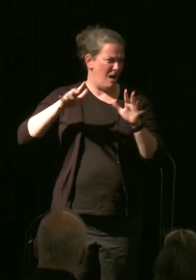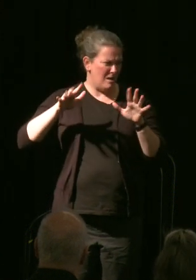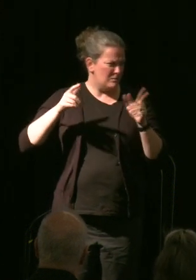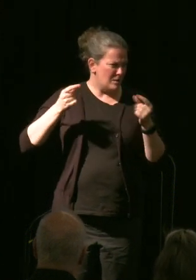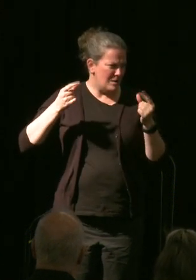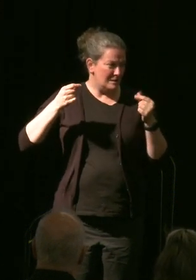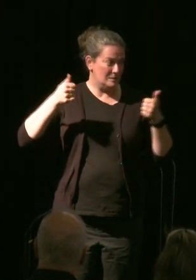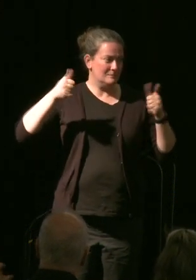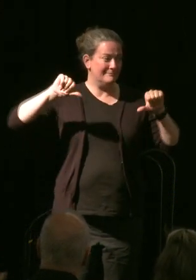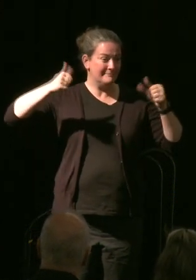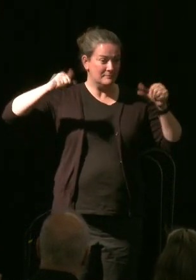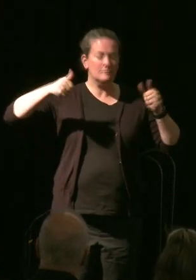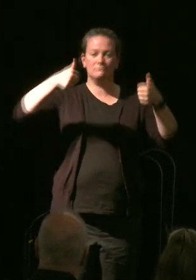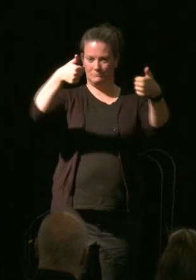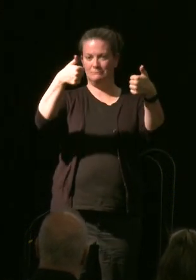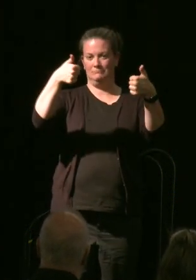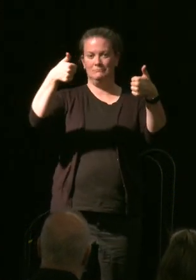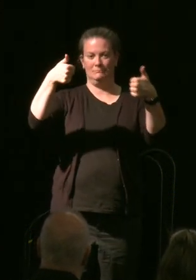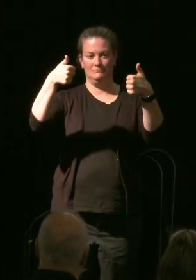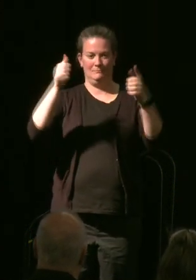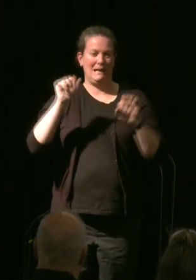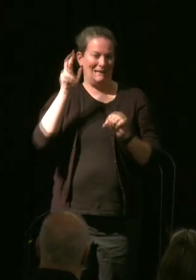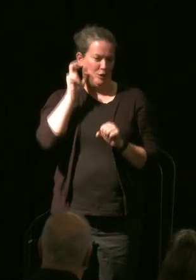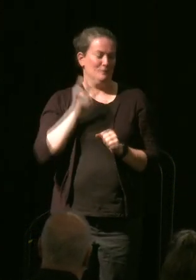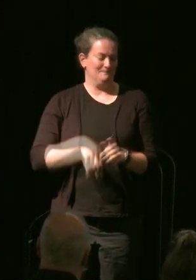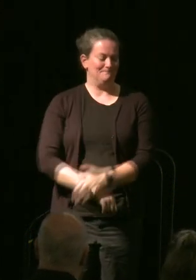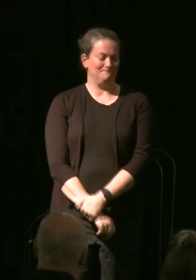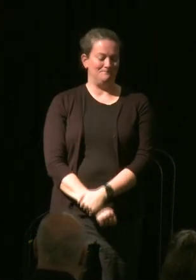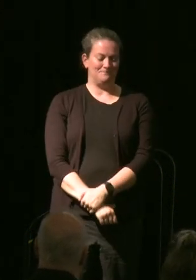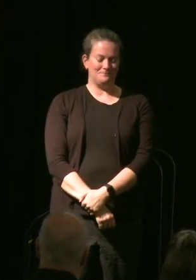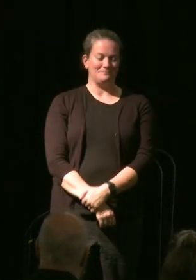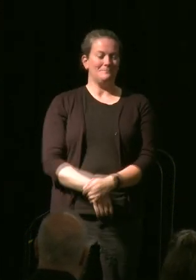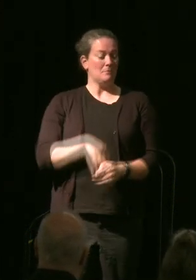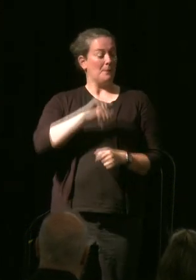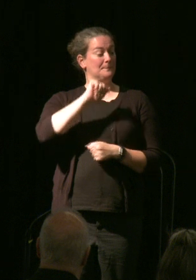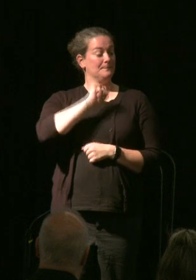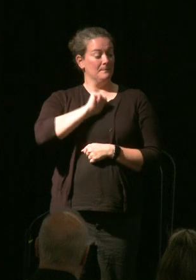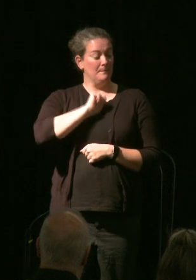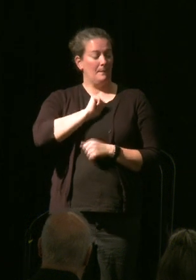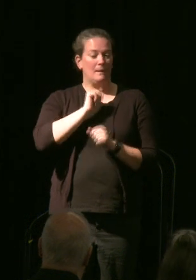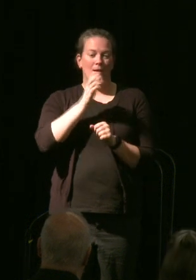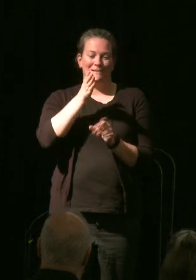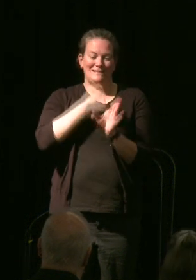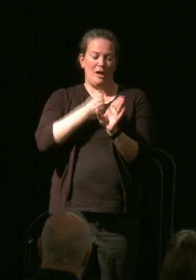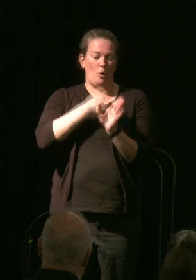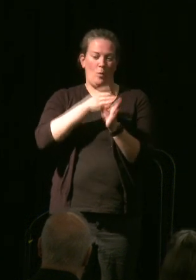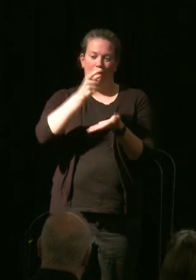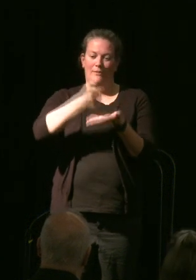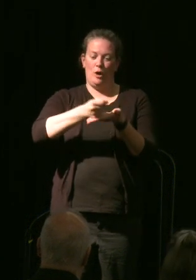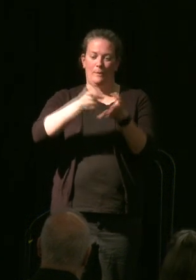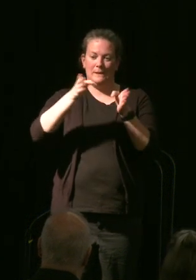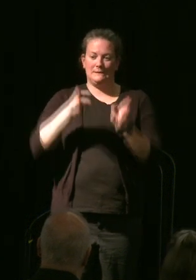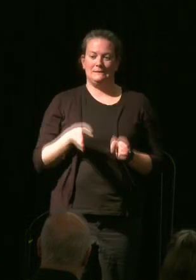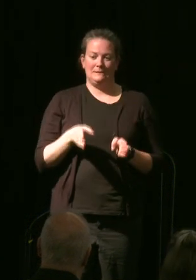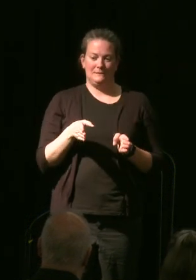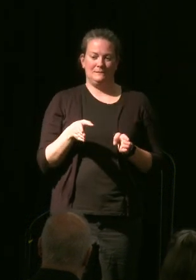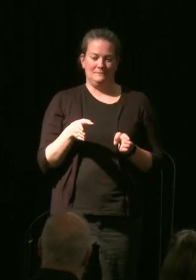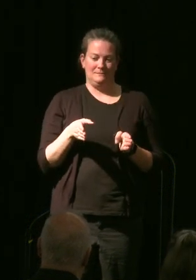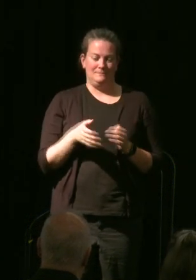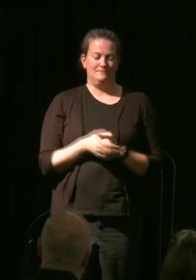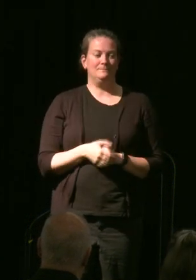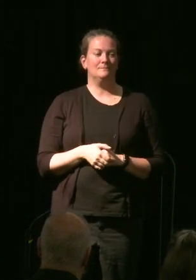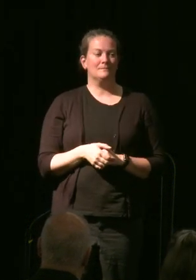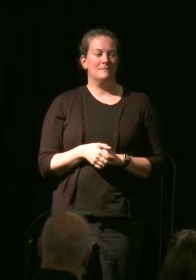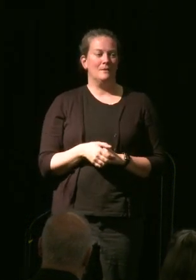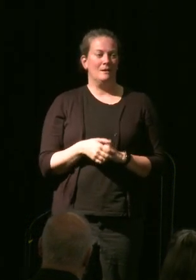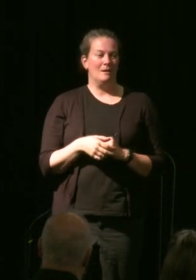Great. Thank you. Okay, so I am a psychotherapist first and foremost, and one of the things that I